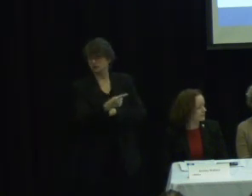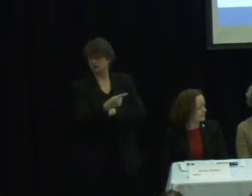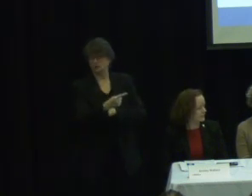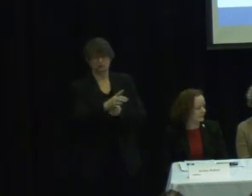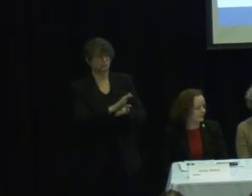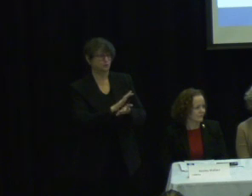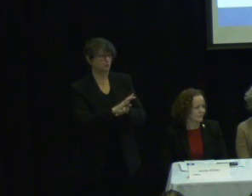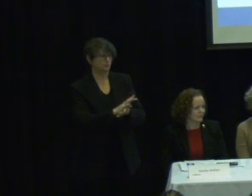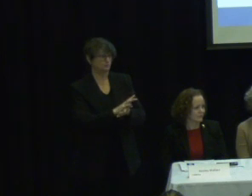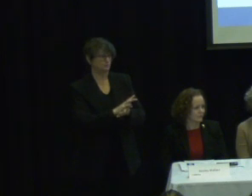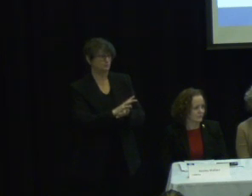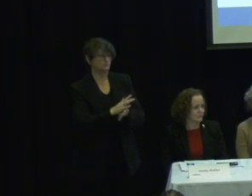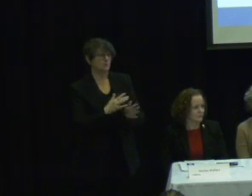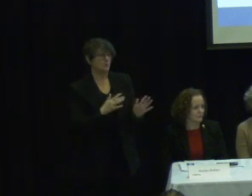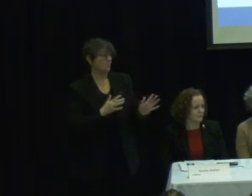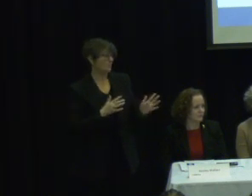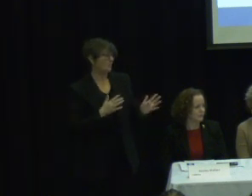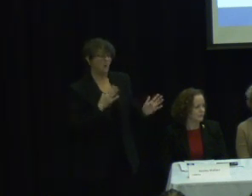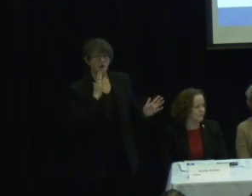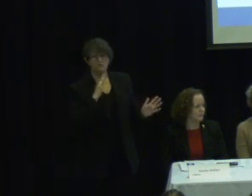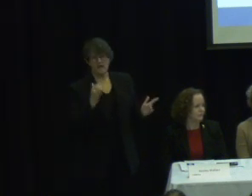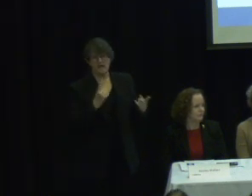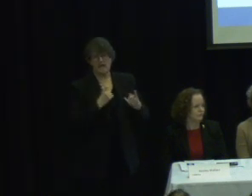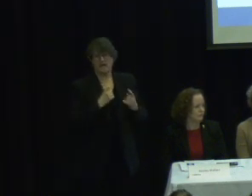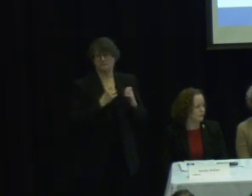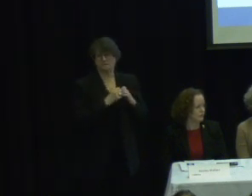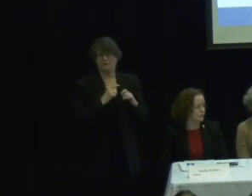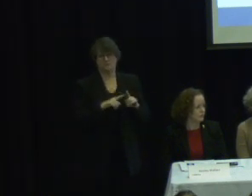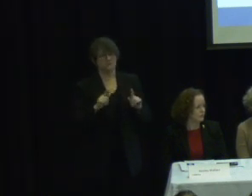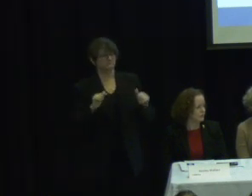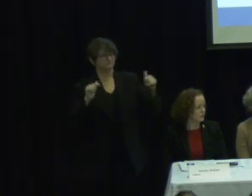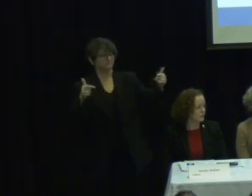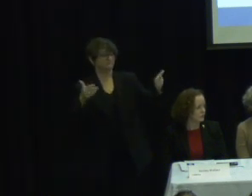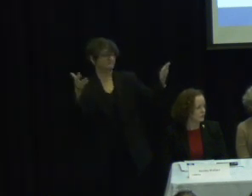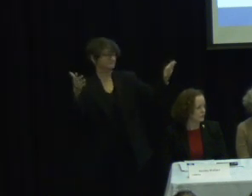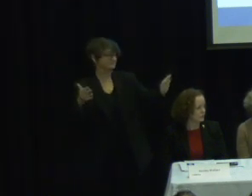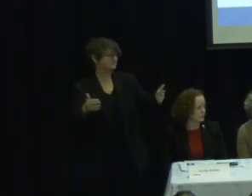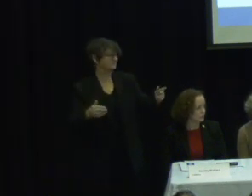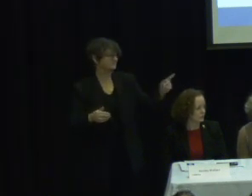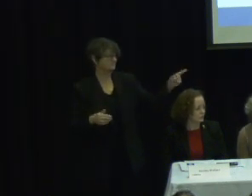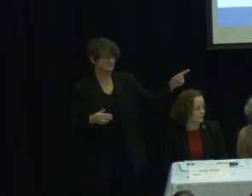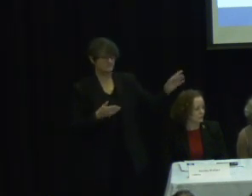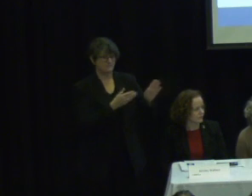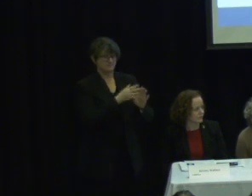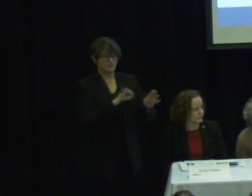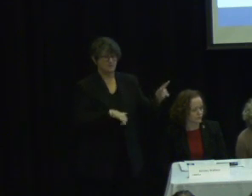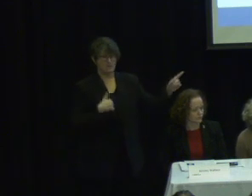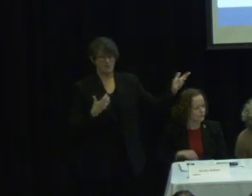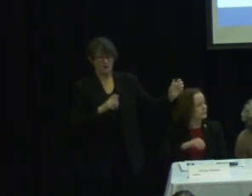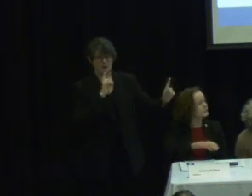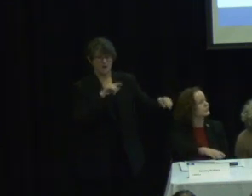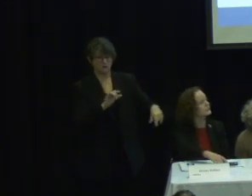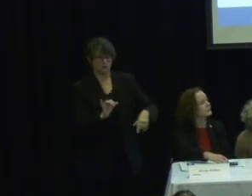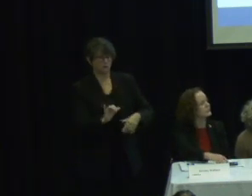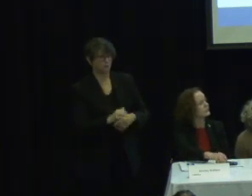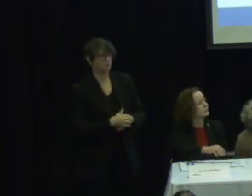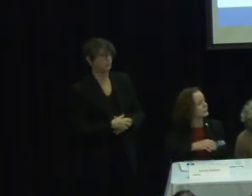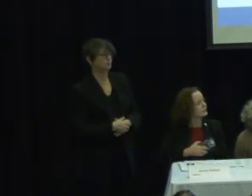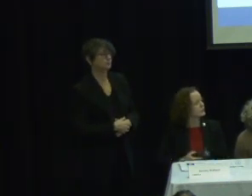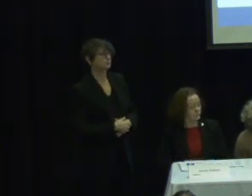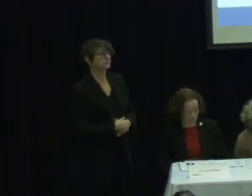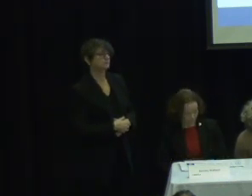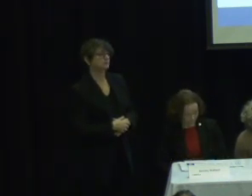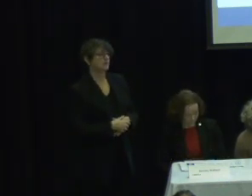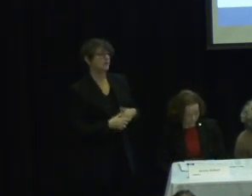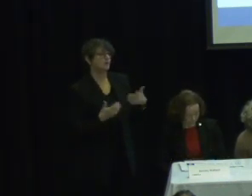I'm happy to take questions after, but I'd love to get to these individuals at the microphone. Before we do that, can I respond to the? I just want to take a second to